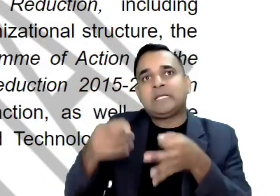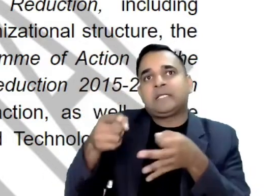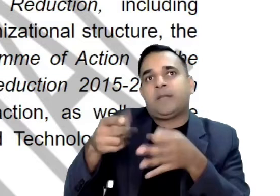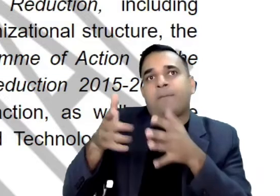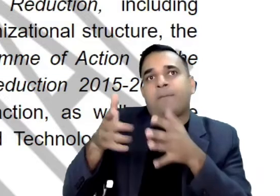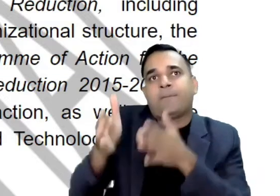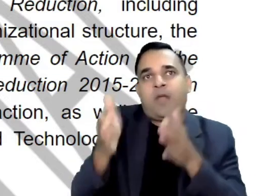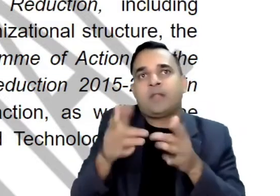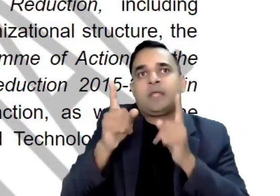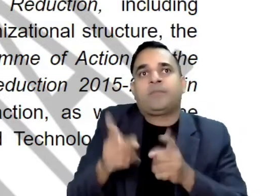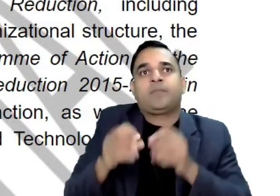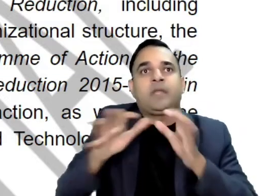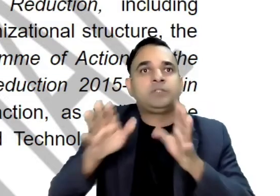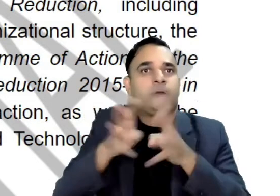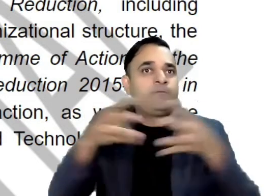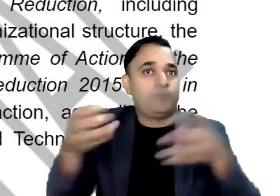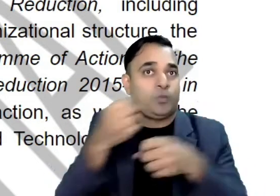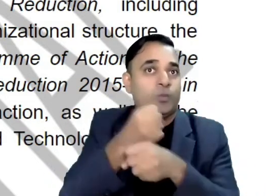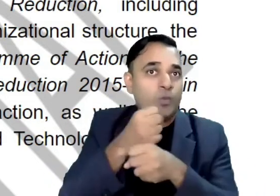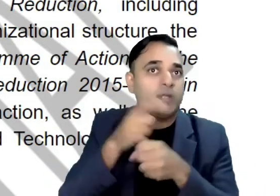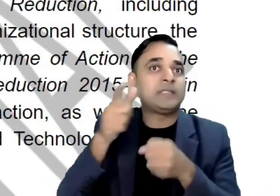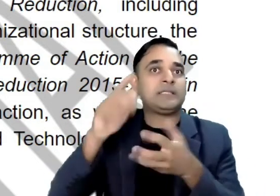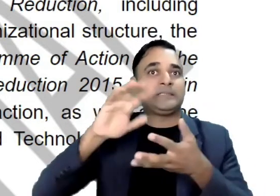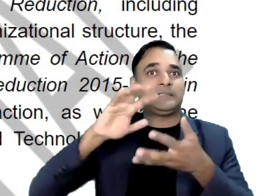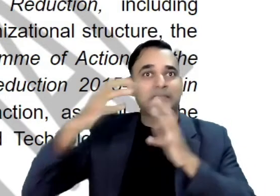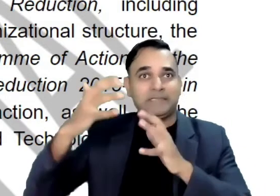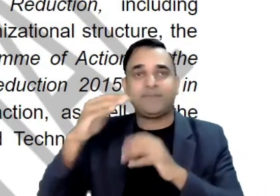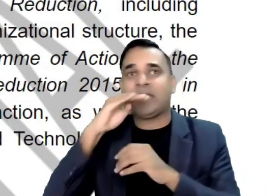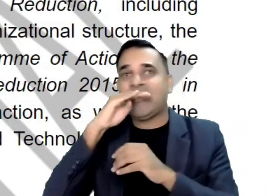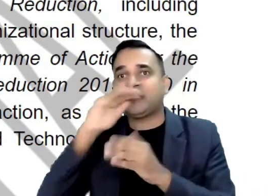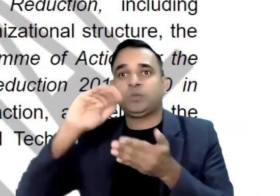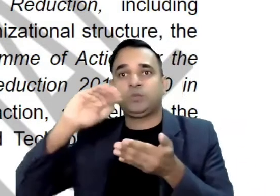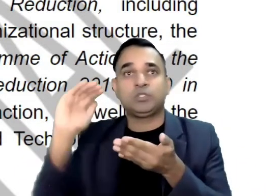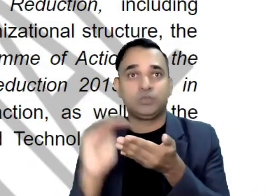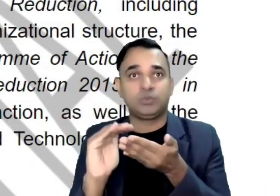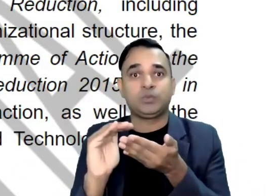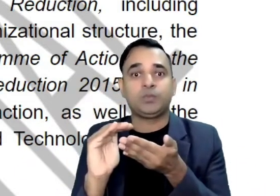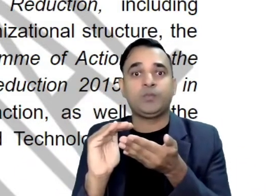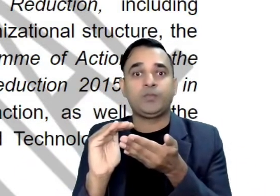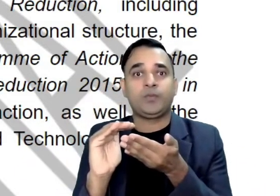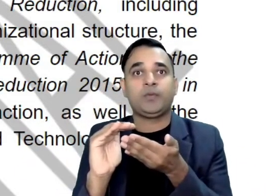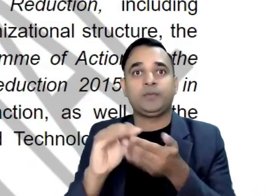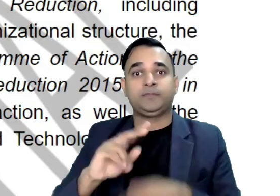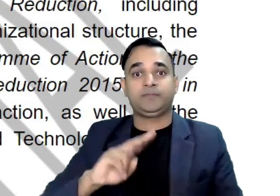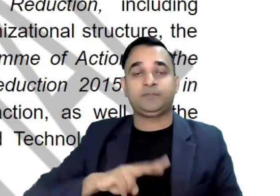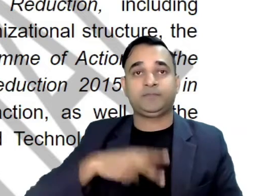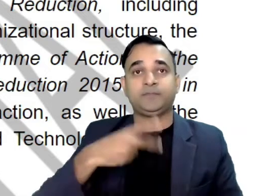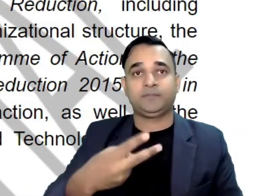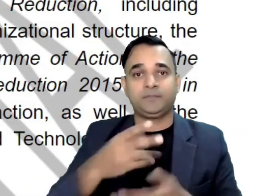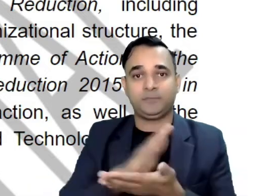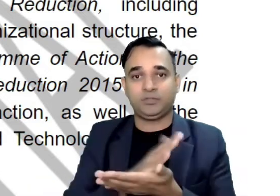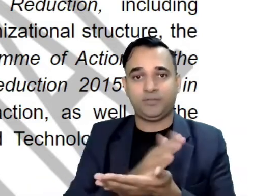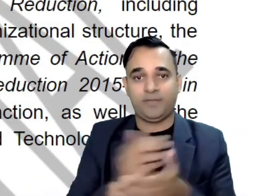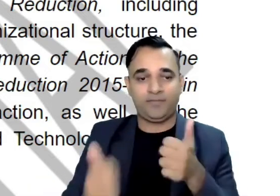Platform for Disaster Risk Reduction, as well as the Ministerial Declaration on the Specialization of African Ministers of Environment and